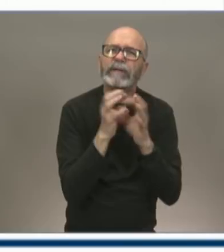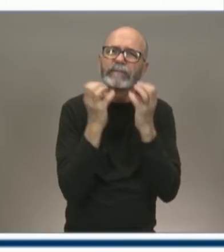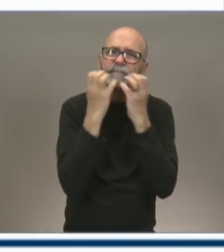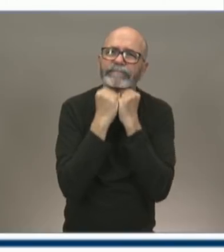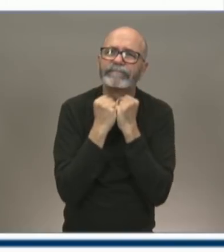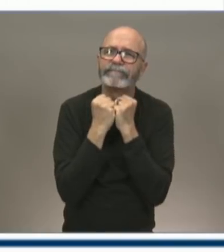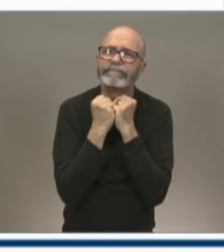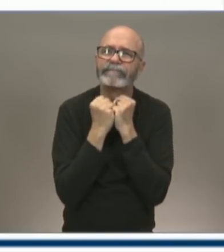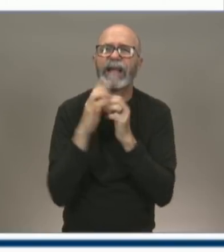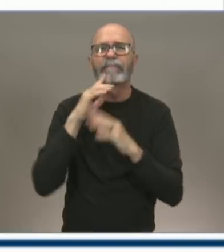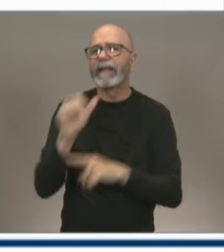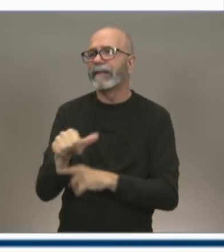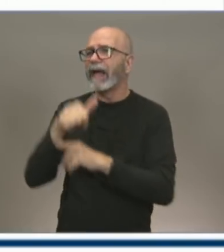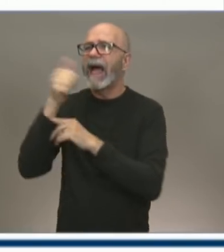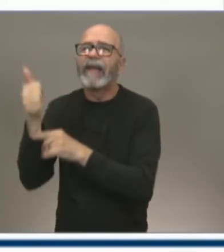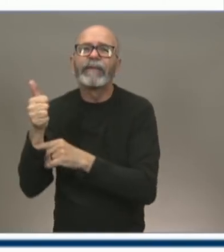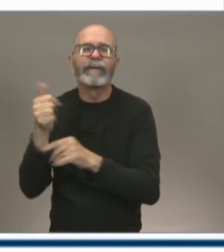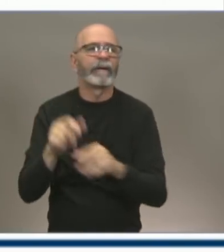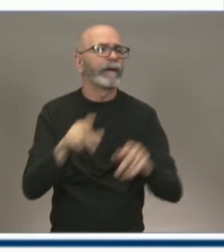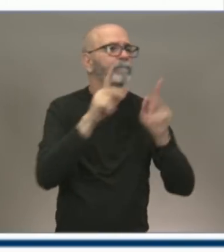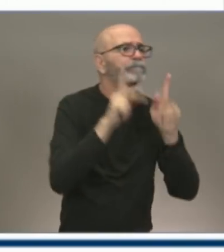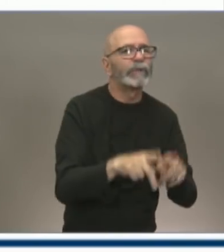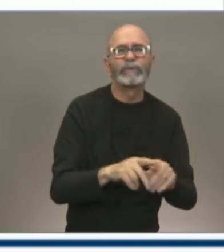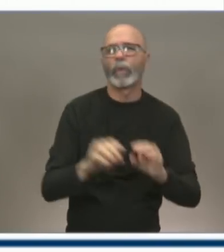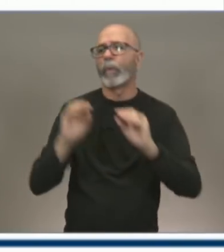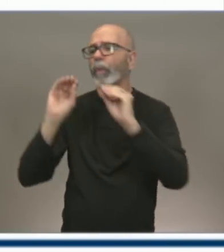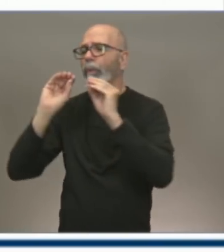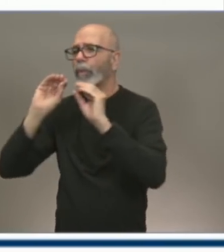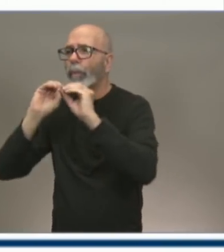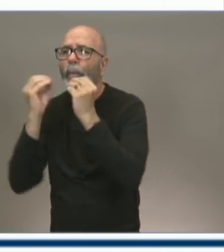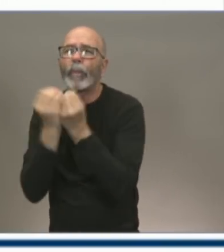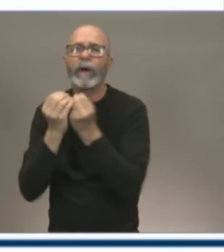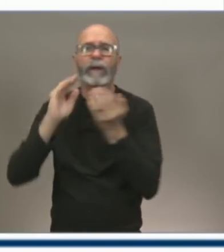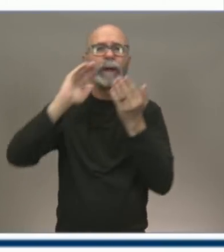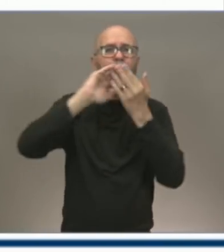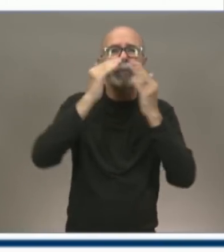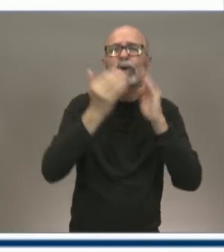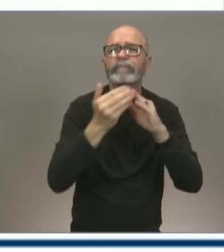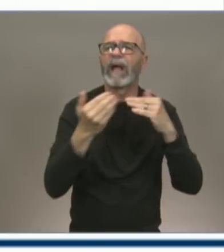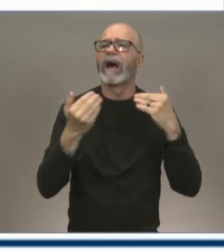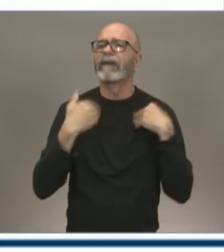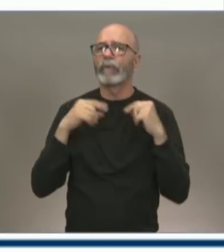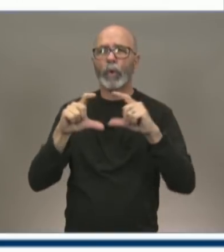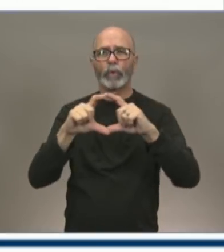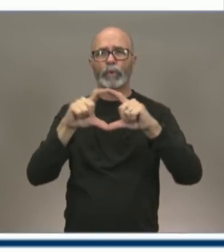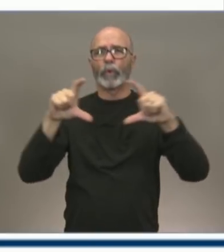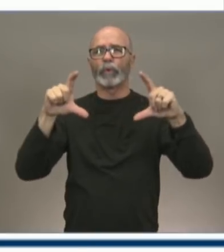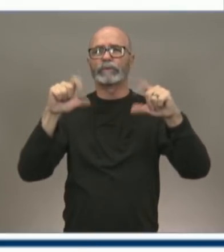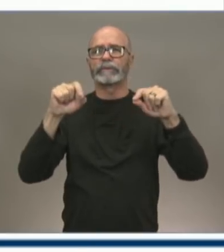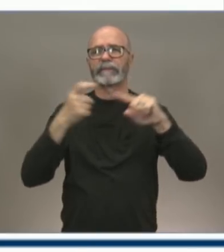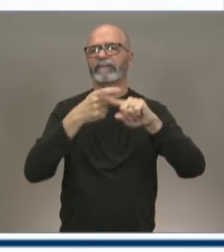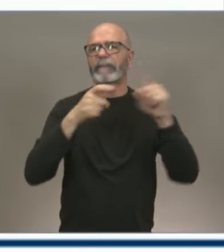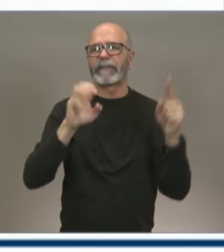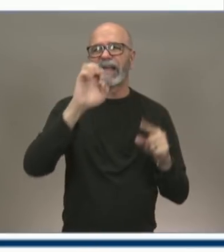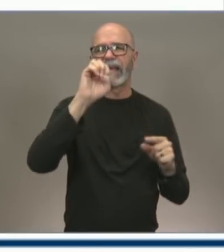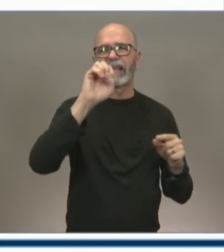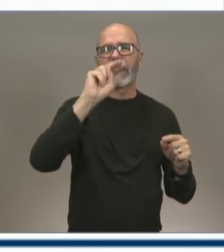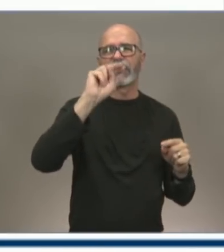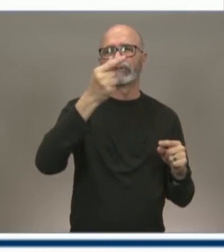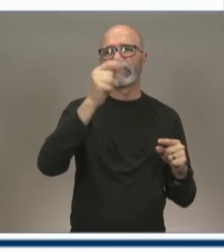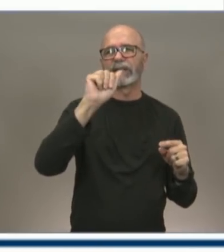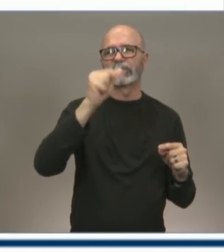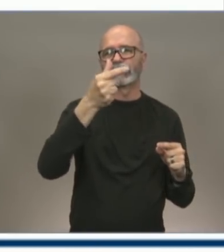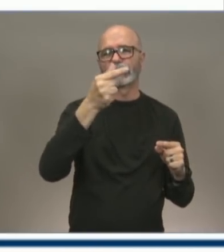organization, business, or community can request note cards from Engage Nova Scotia. Or you can download the note cards from